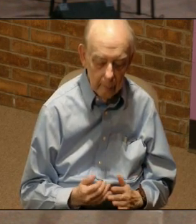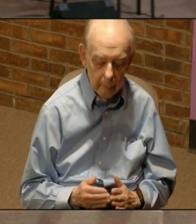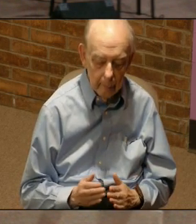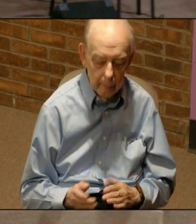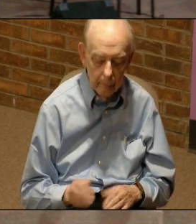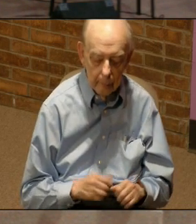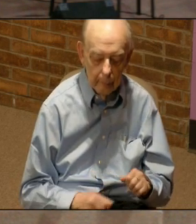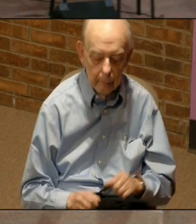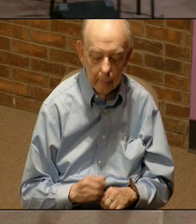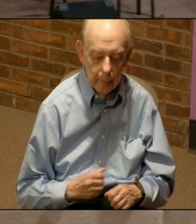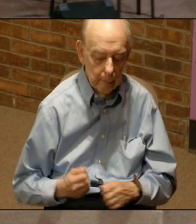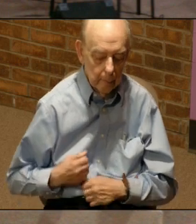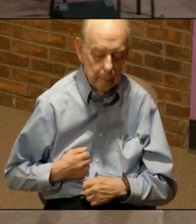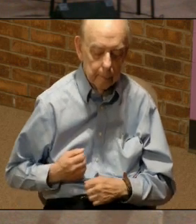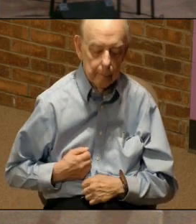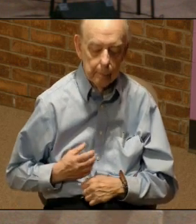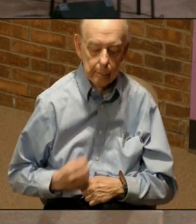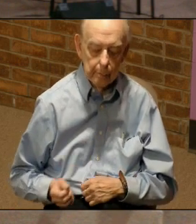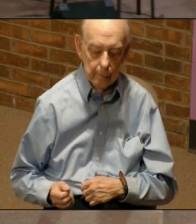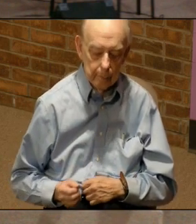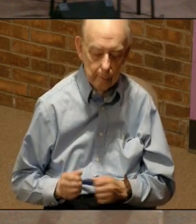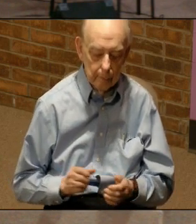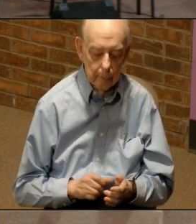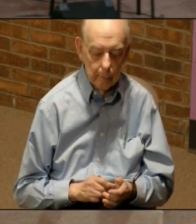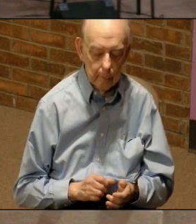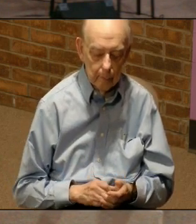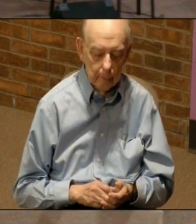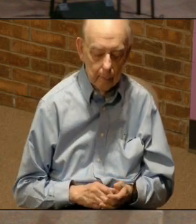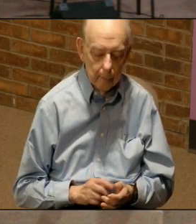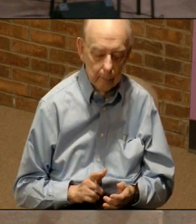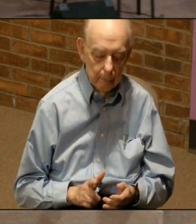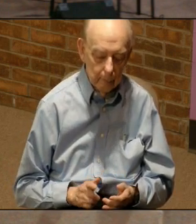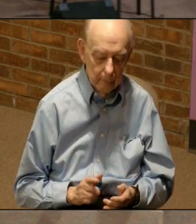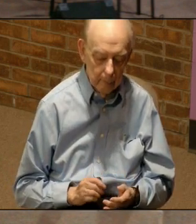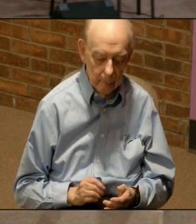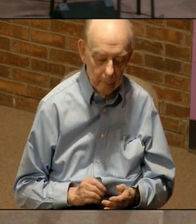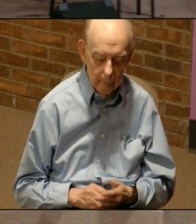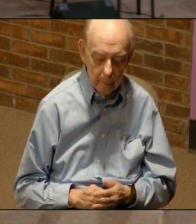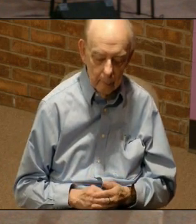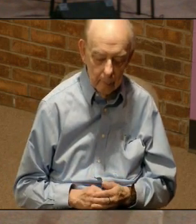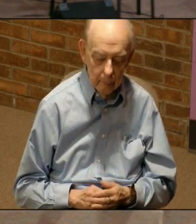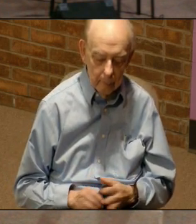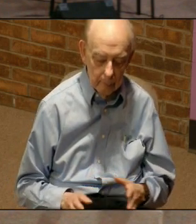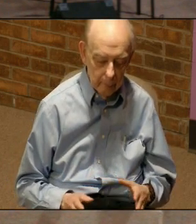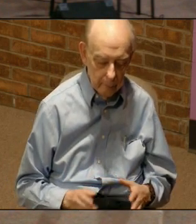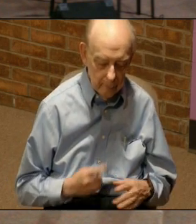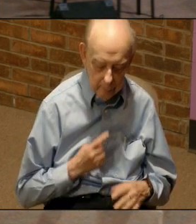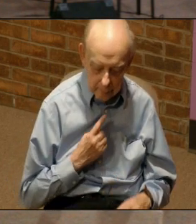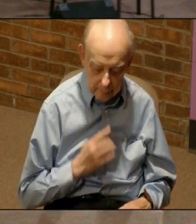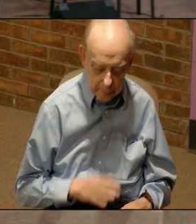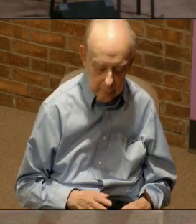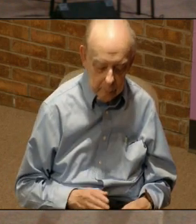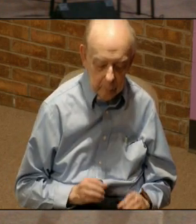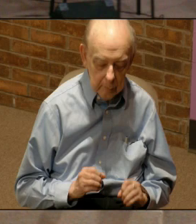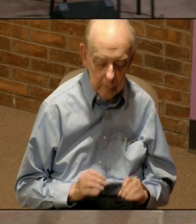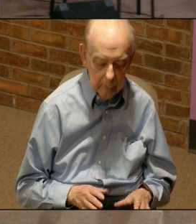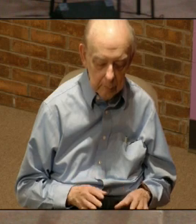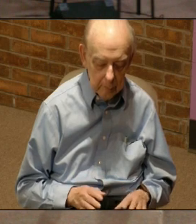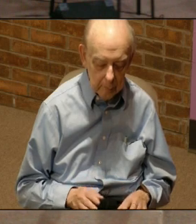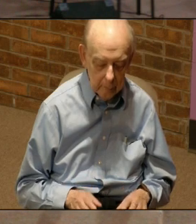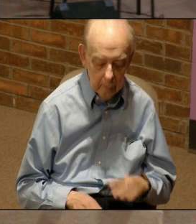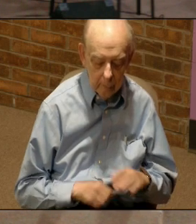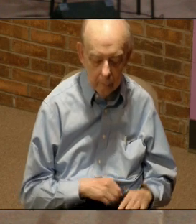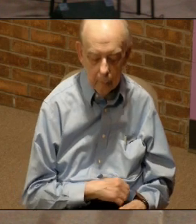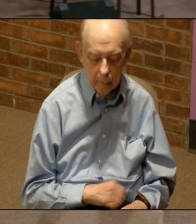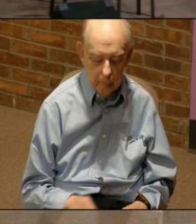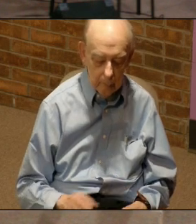surrounded by armies. In Luke 21:24, there would be a great distress, and many would fall by the sword, and